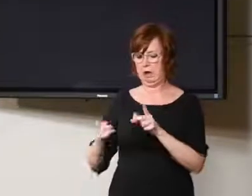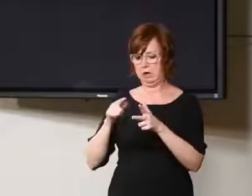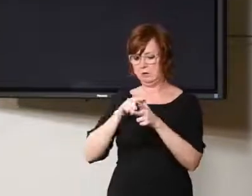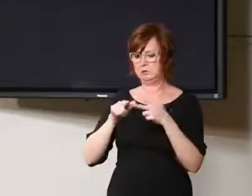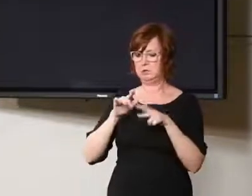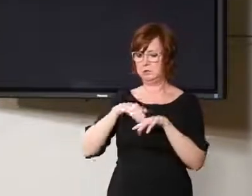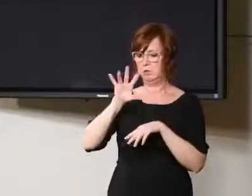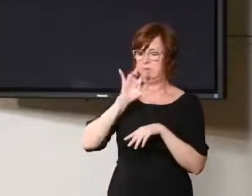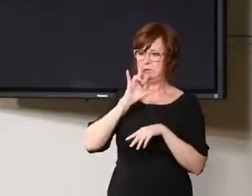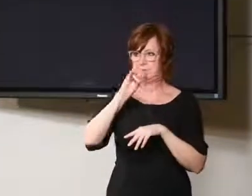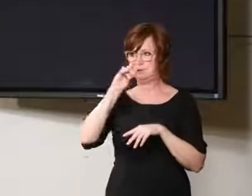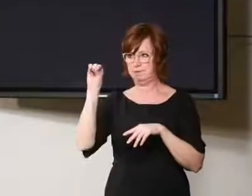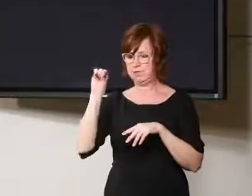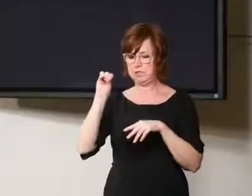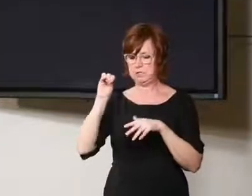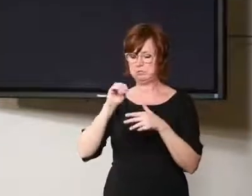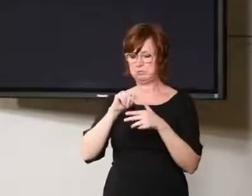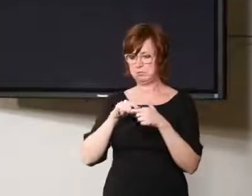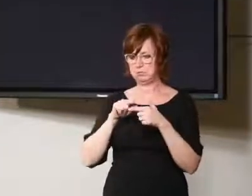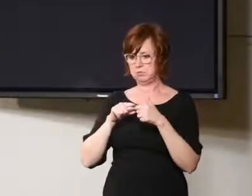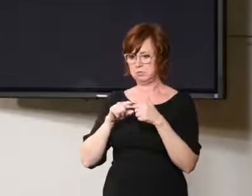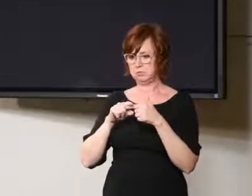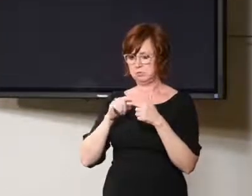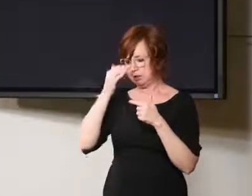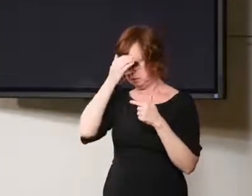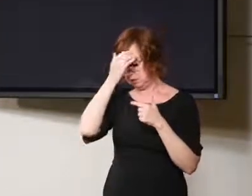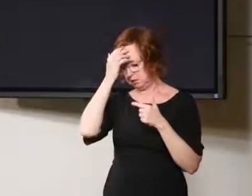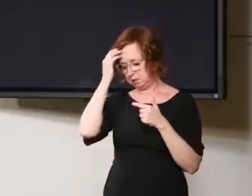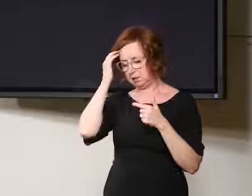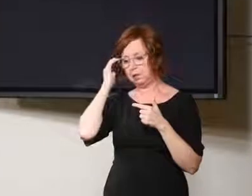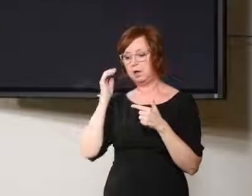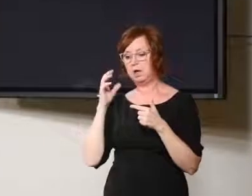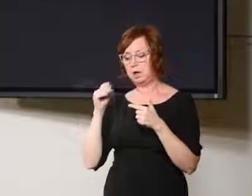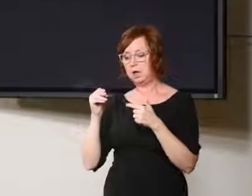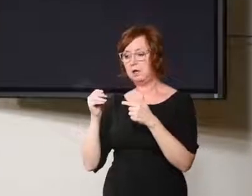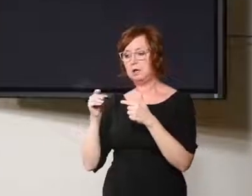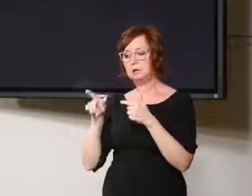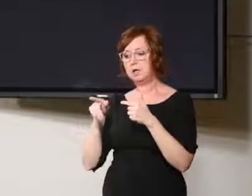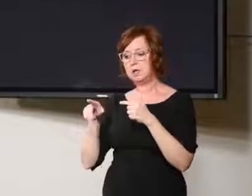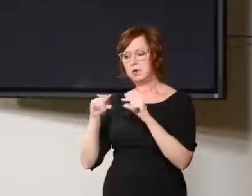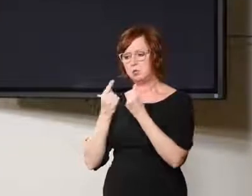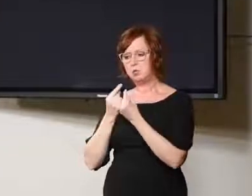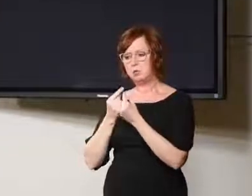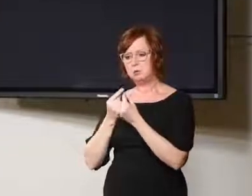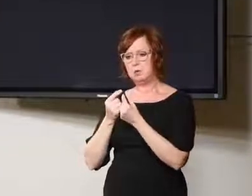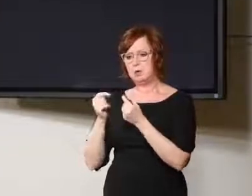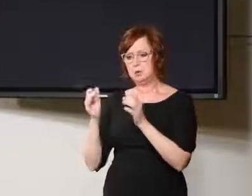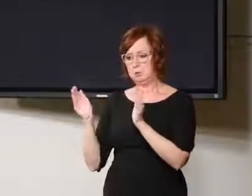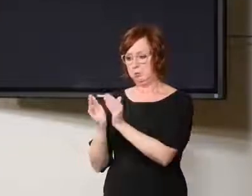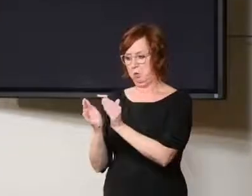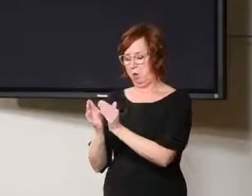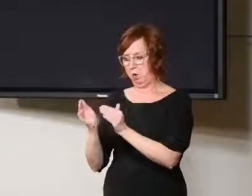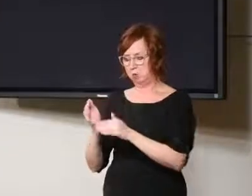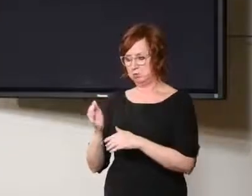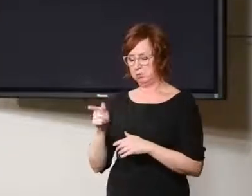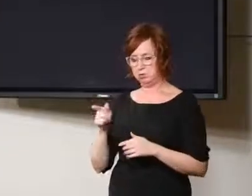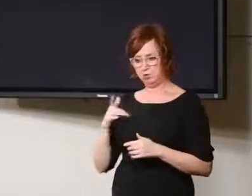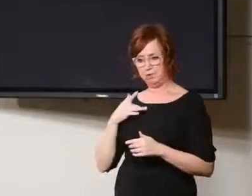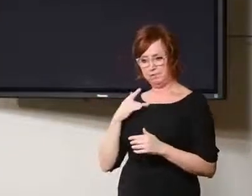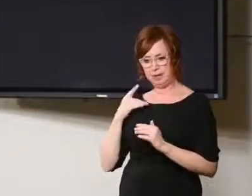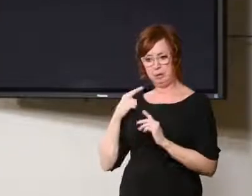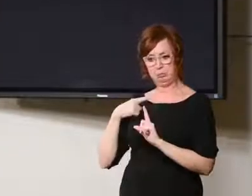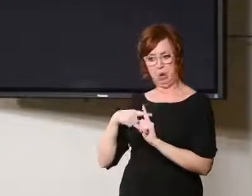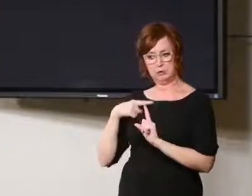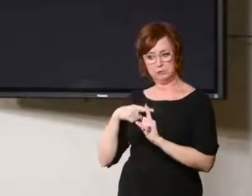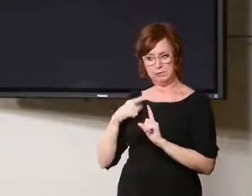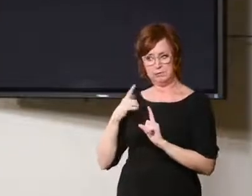70 or above, and the fact that that cohort overall is small, Dr. Shahab, does that give you hope that our mortality rate may